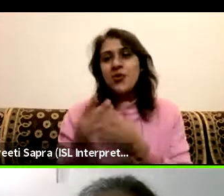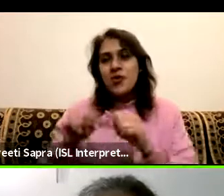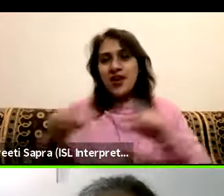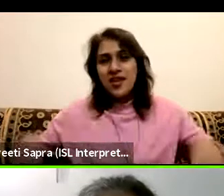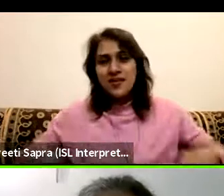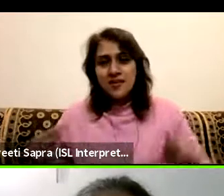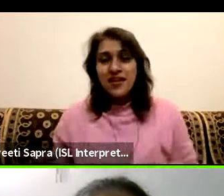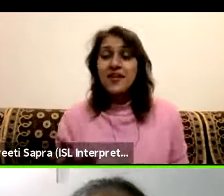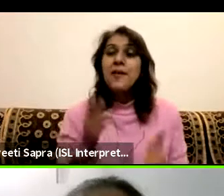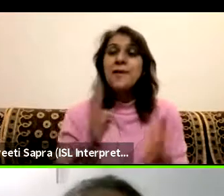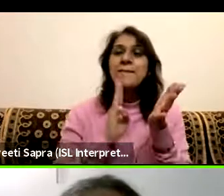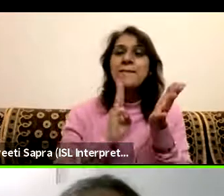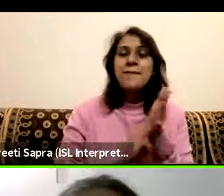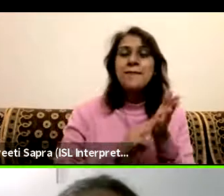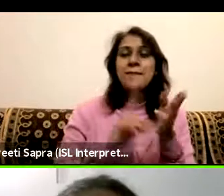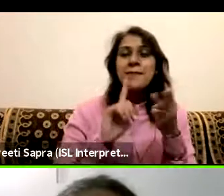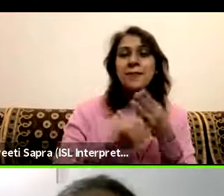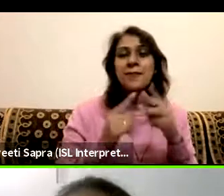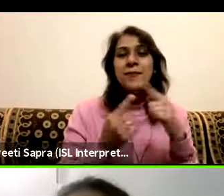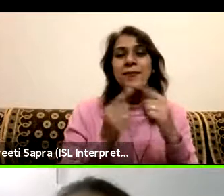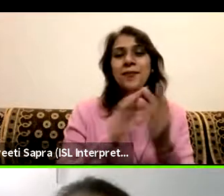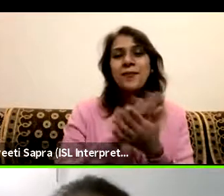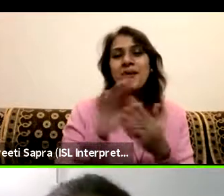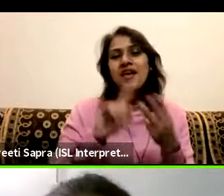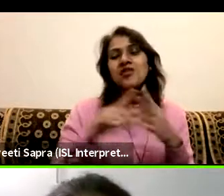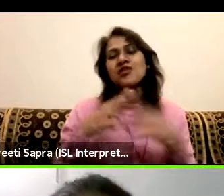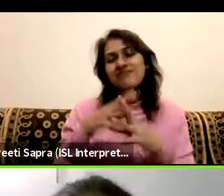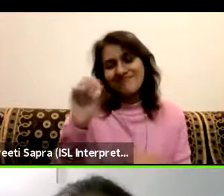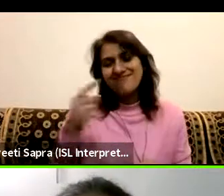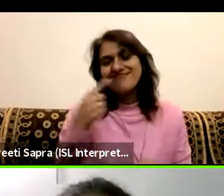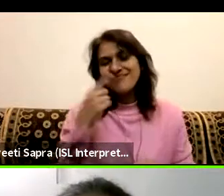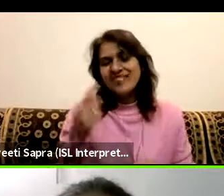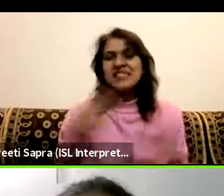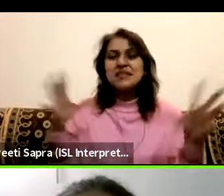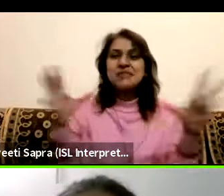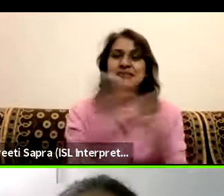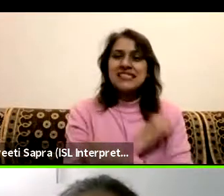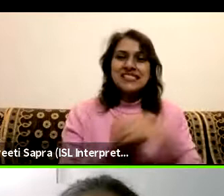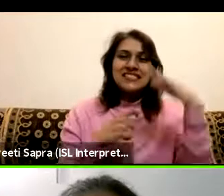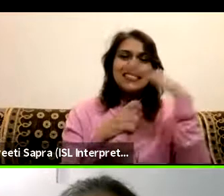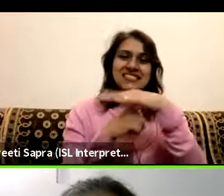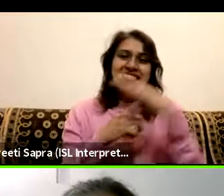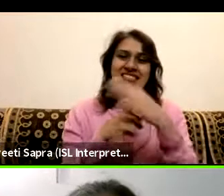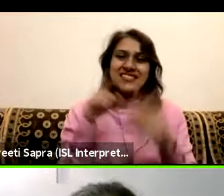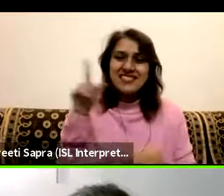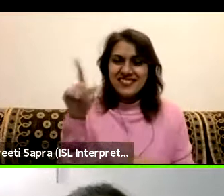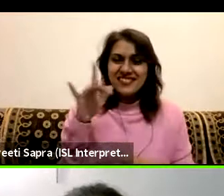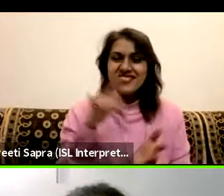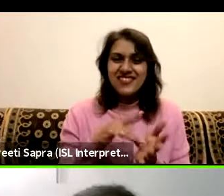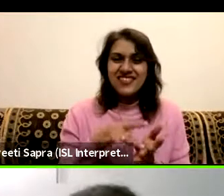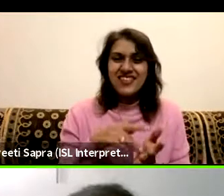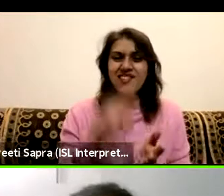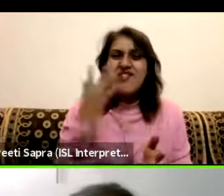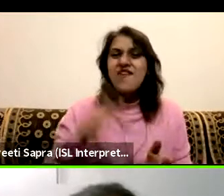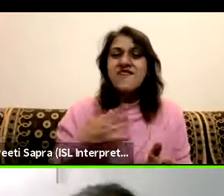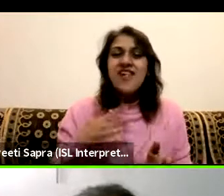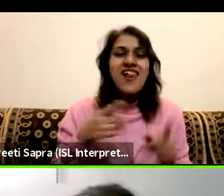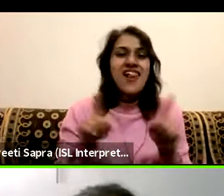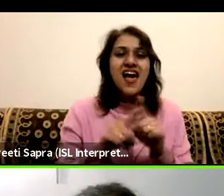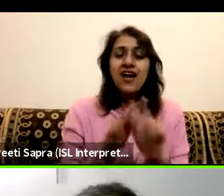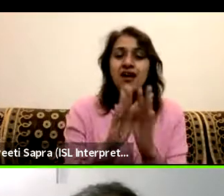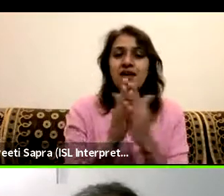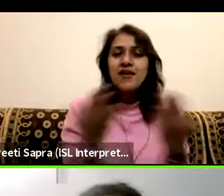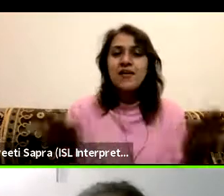Matthew Joseph said, we are missing being at India Gate today. And it's almost become like a Bible thing for us